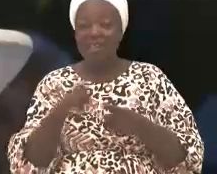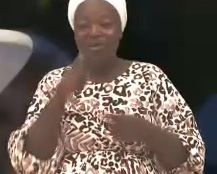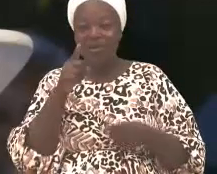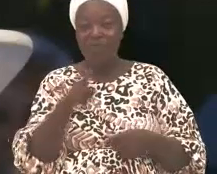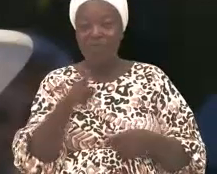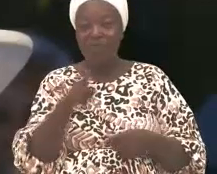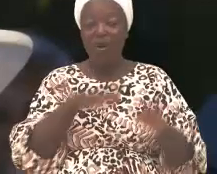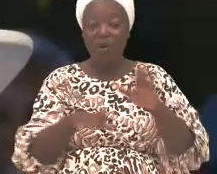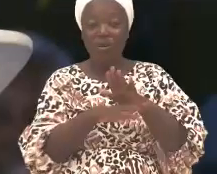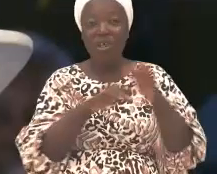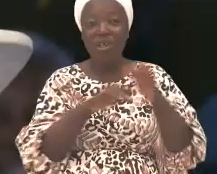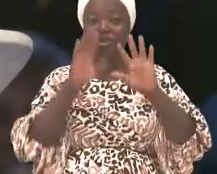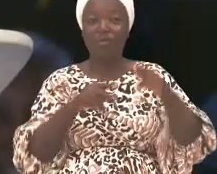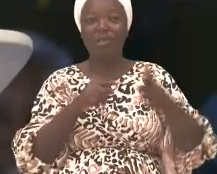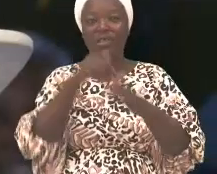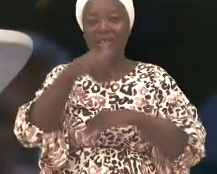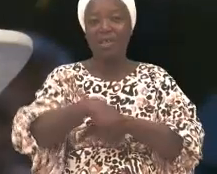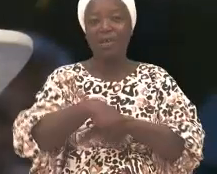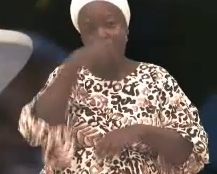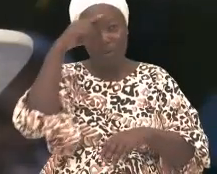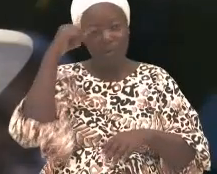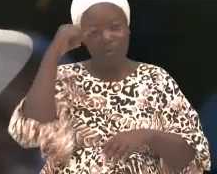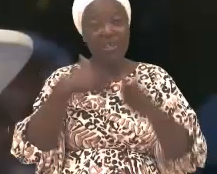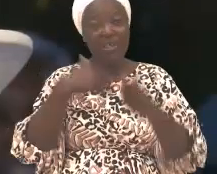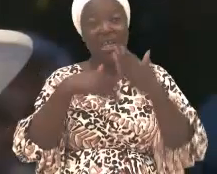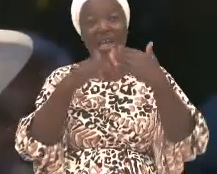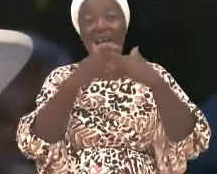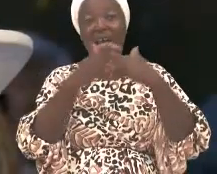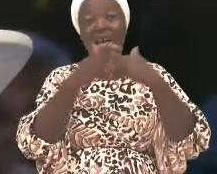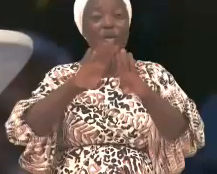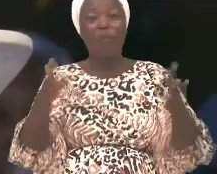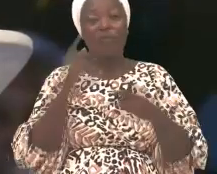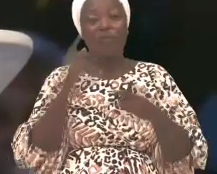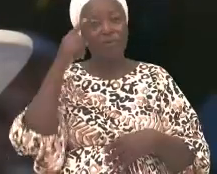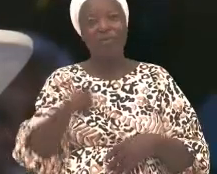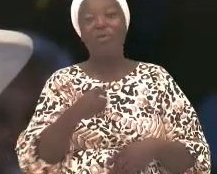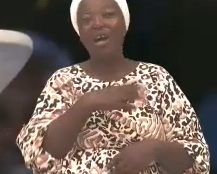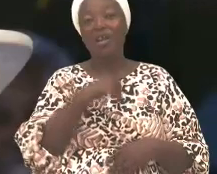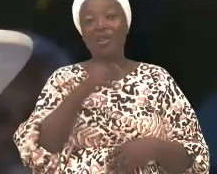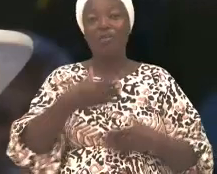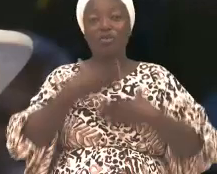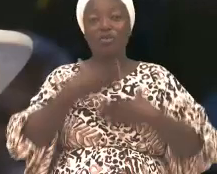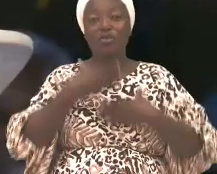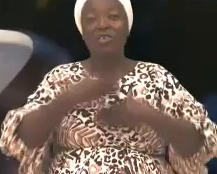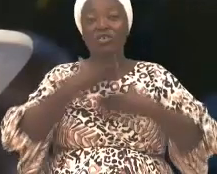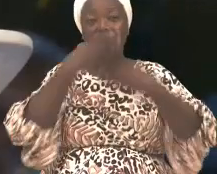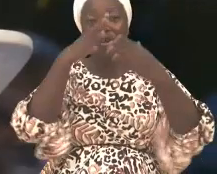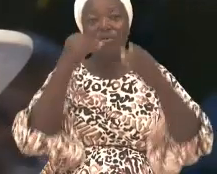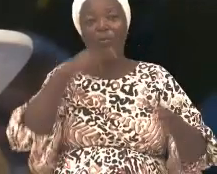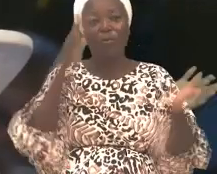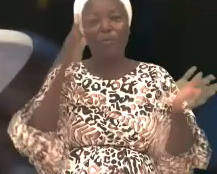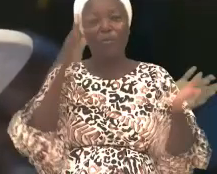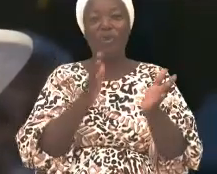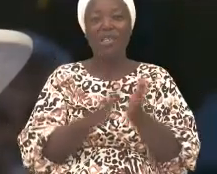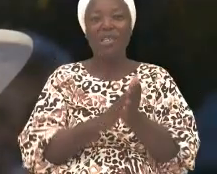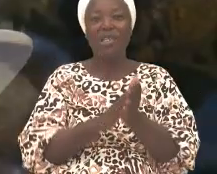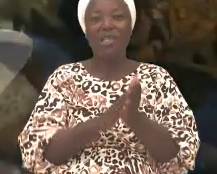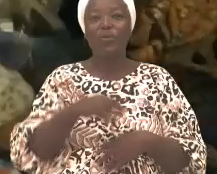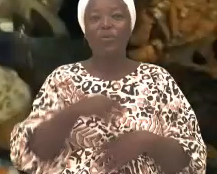you. You will shout the shout of praise. You will testify